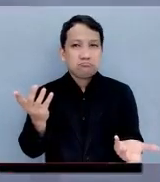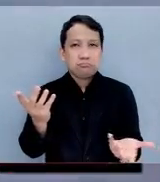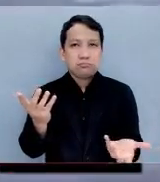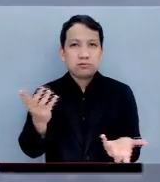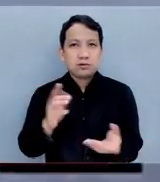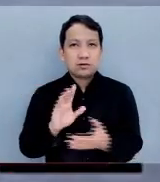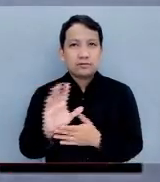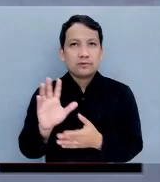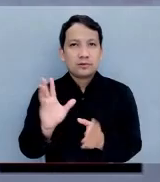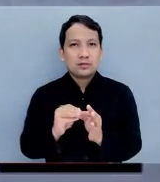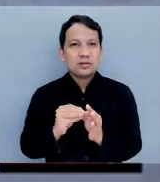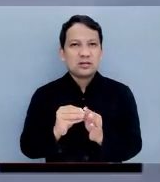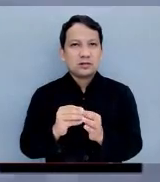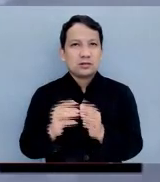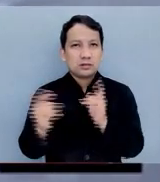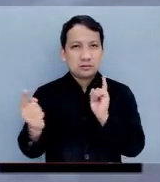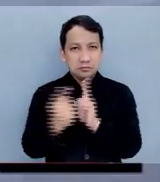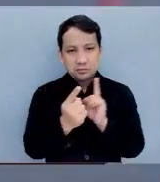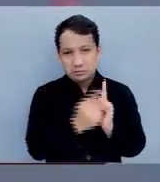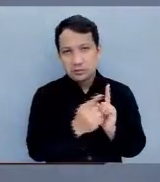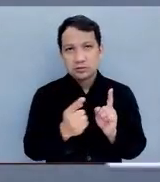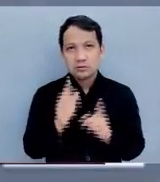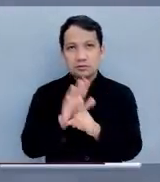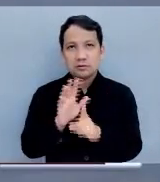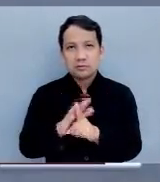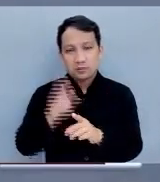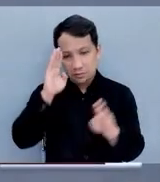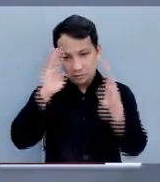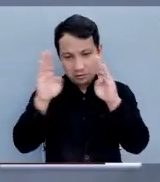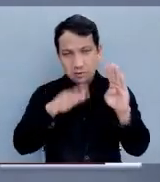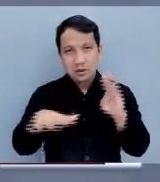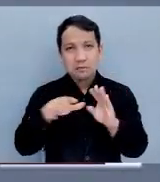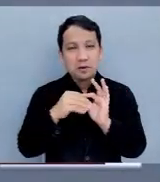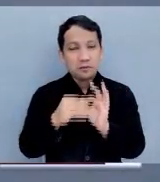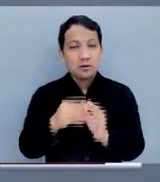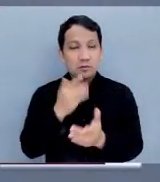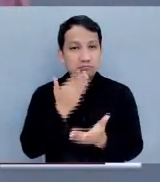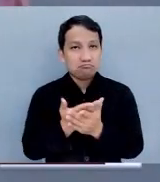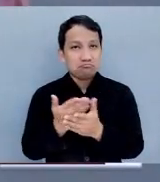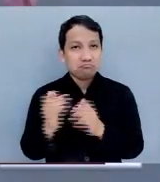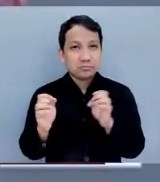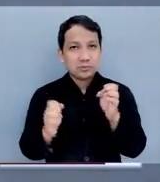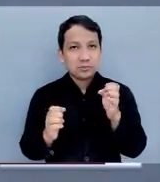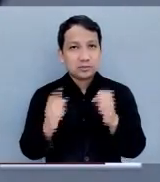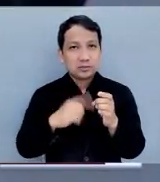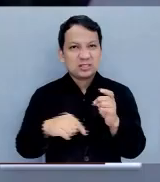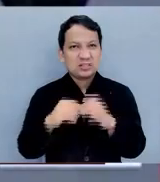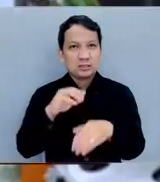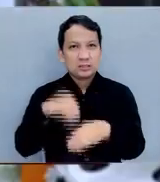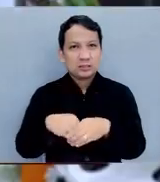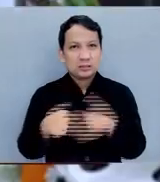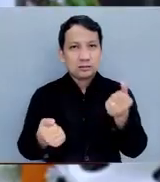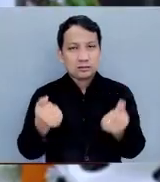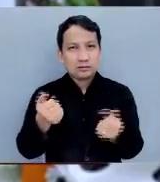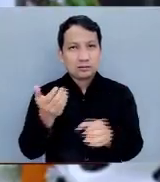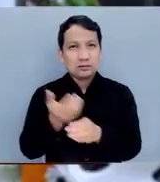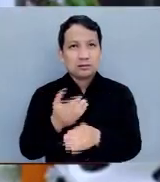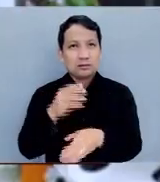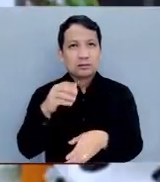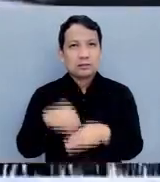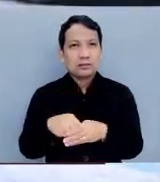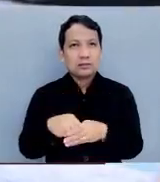you greet your fans, diba? Whenever they say hi, and bring that good energy inside the car and inside the